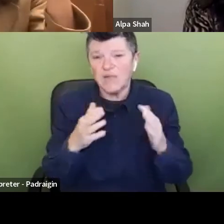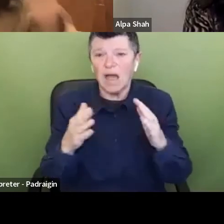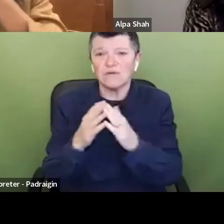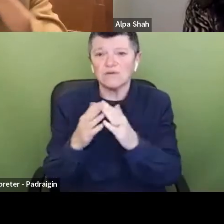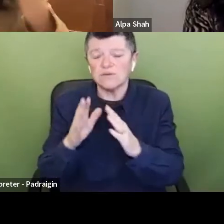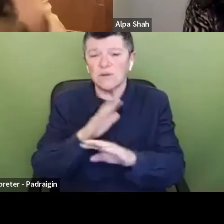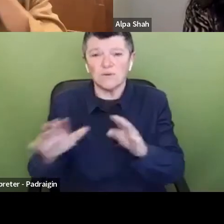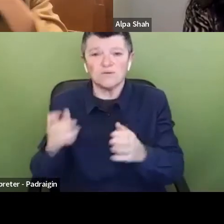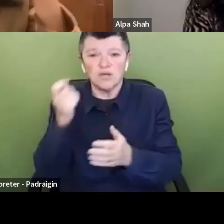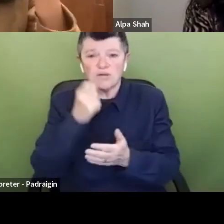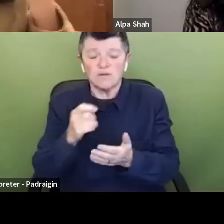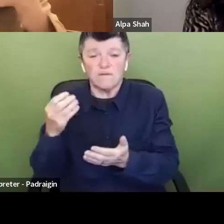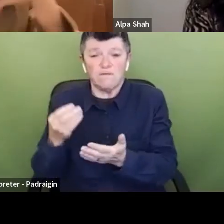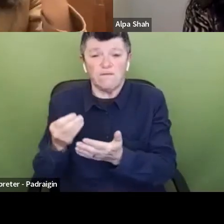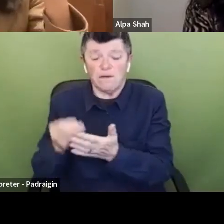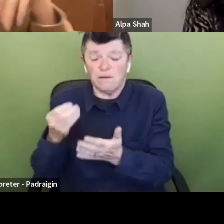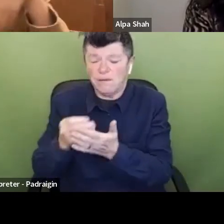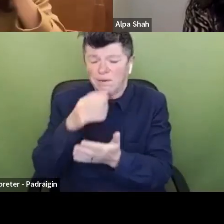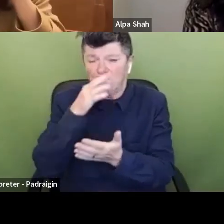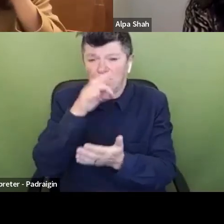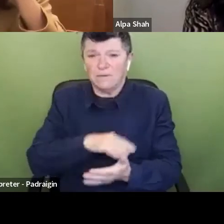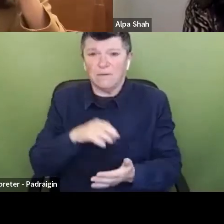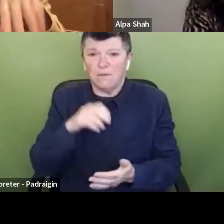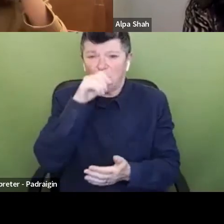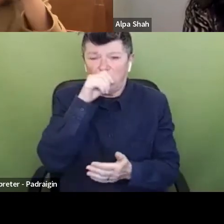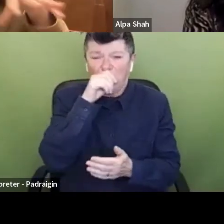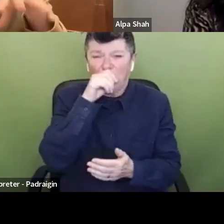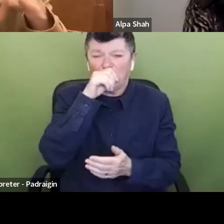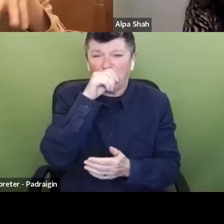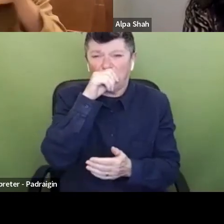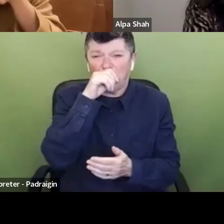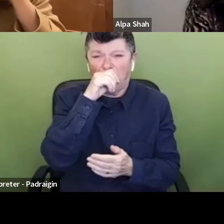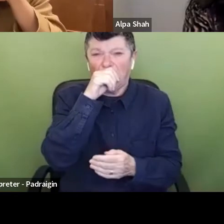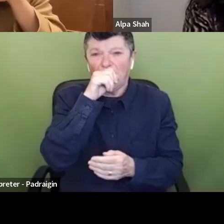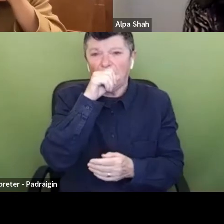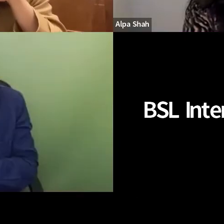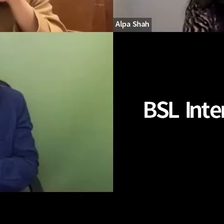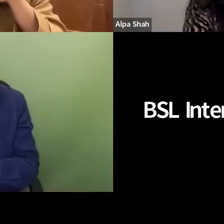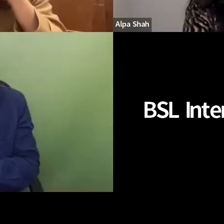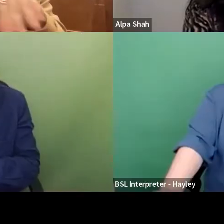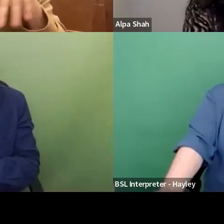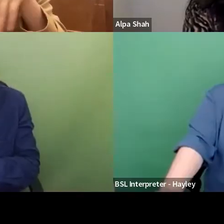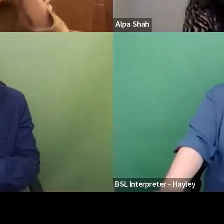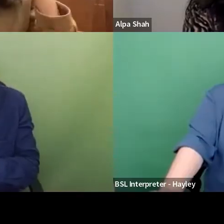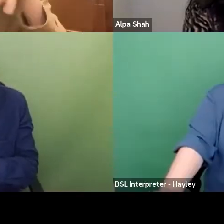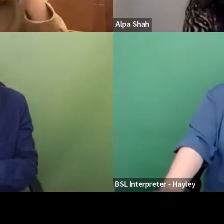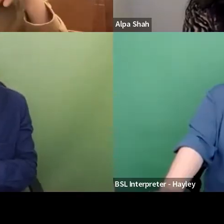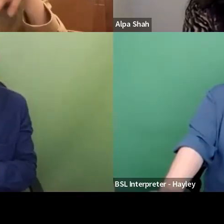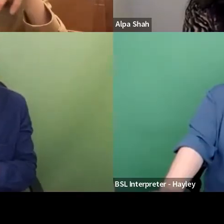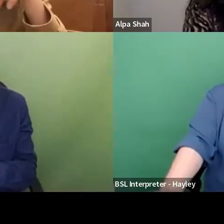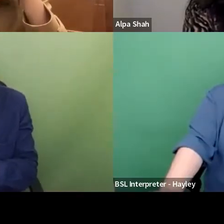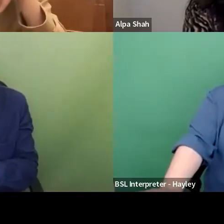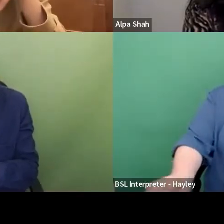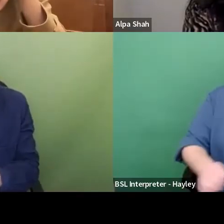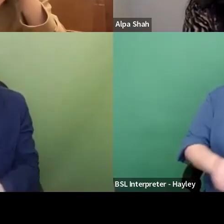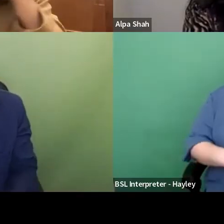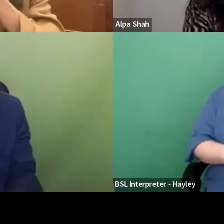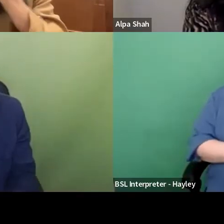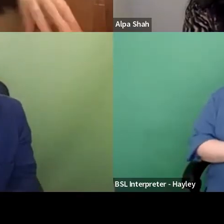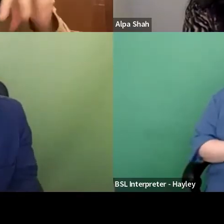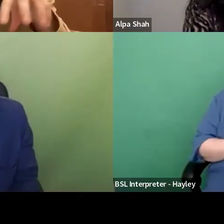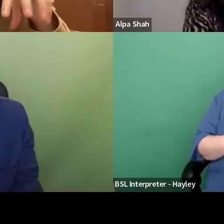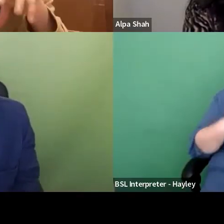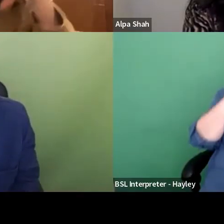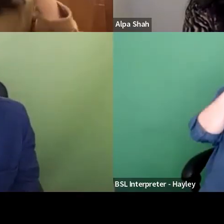homes that are cozy and warm and loved and lived in, then the crisis of empty houses could be averted. This results in several funds being directed